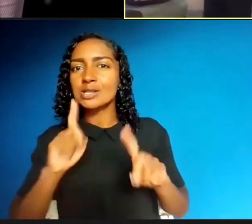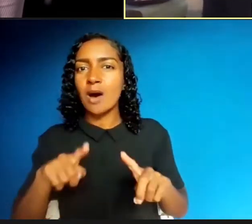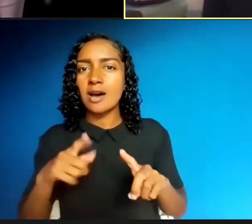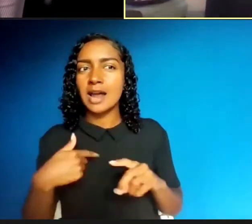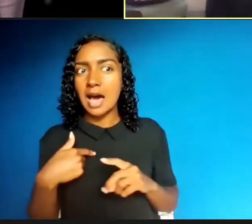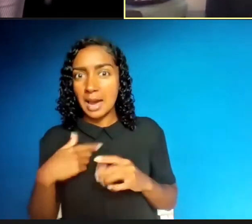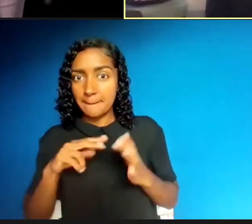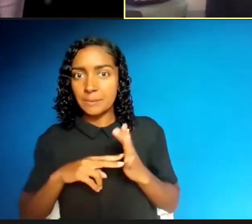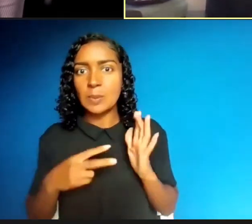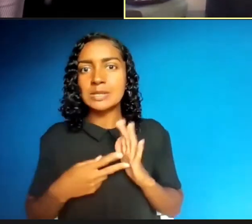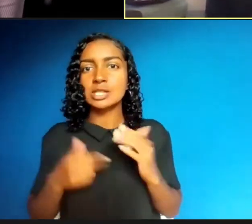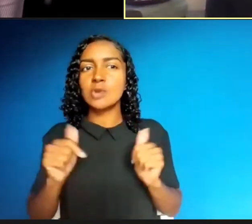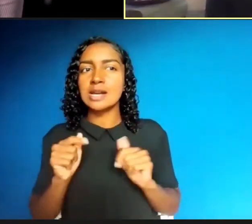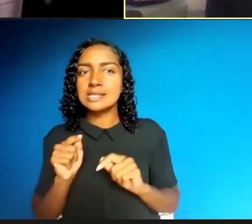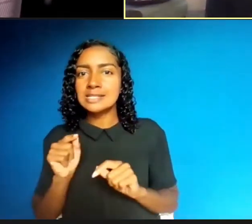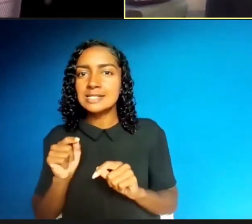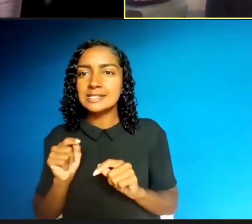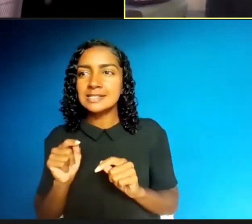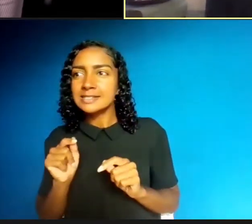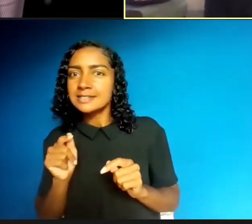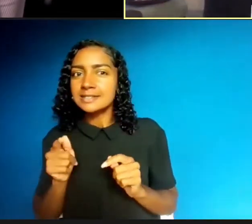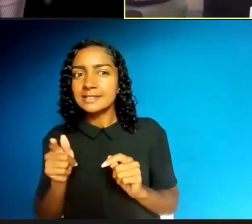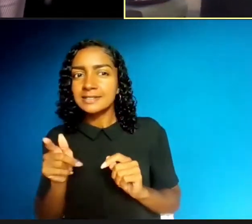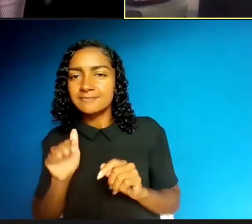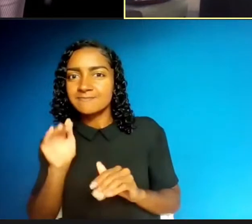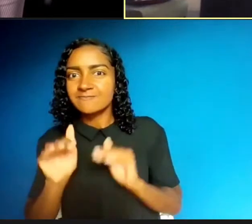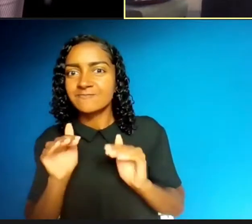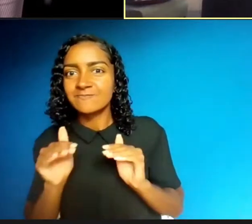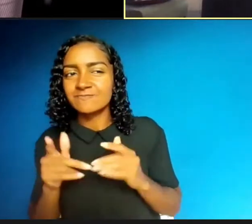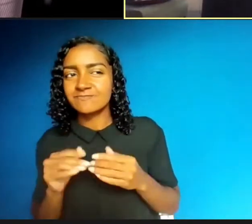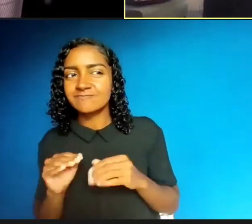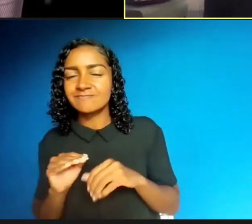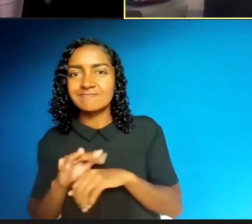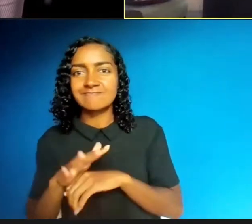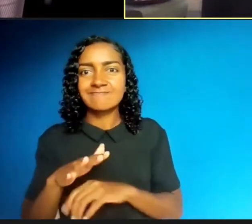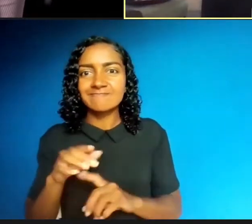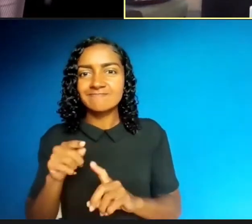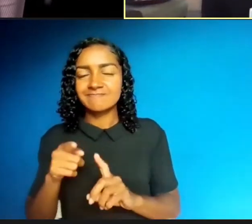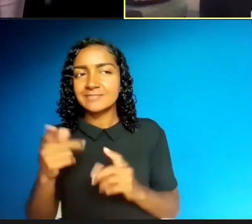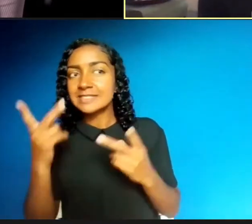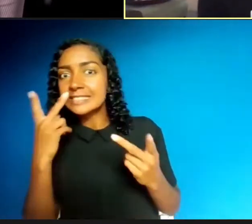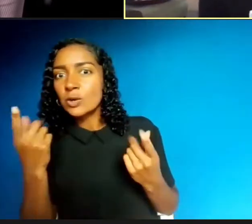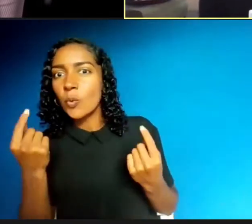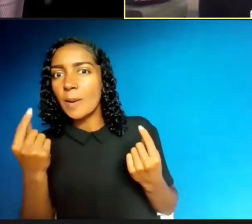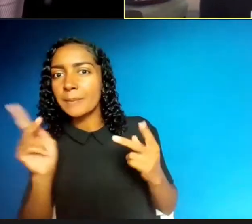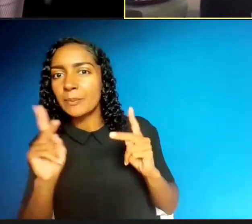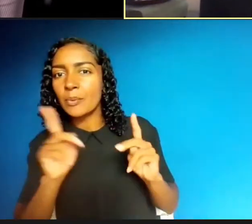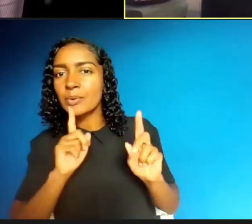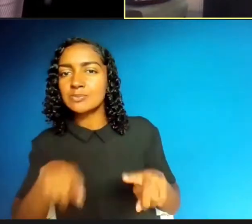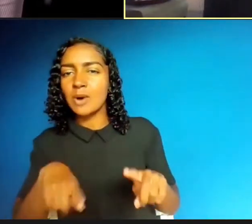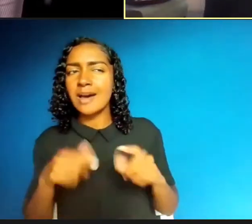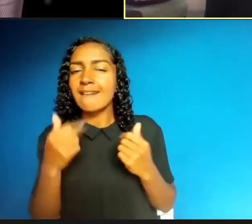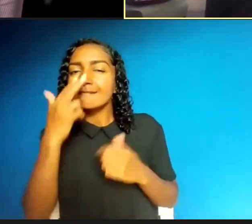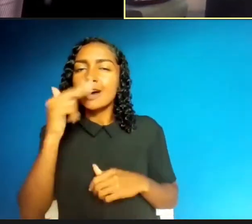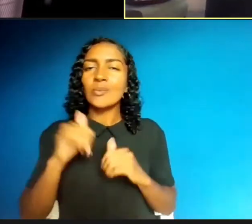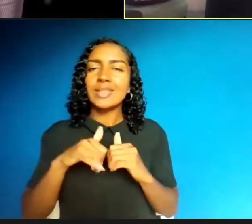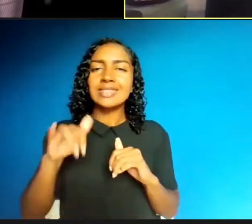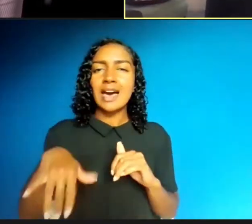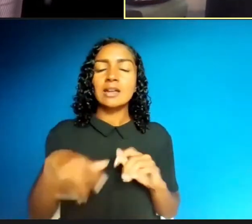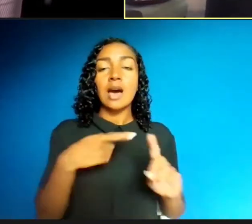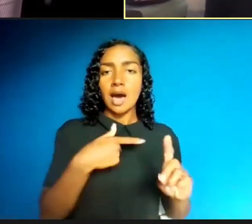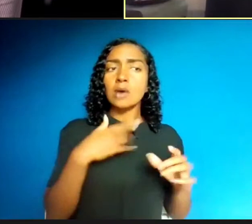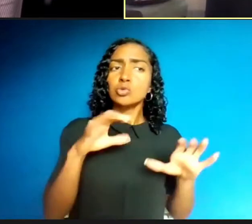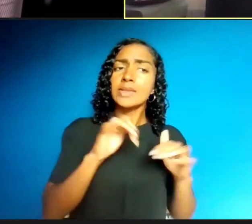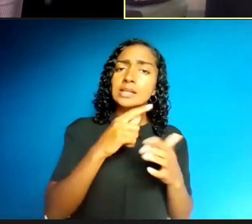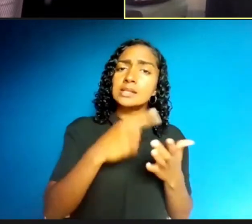poking the bee's nest, and sort of having fun with it in a way that like that I will do that if I'm on CNN sometimes, but